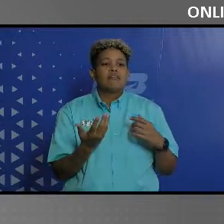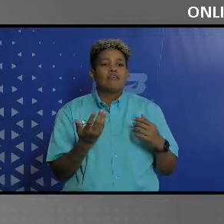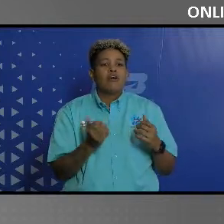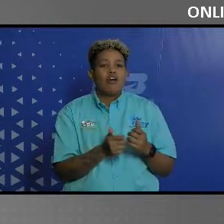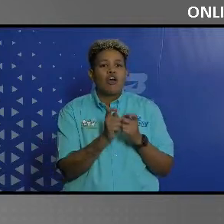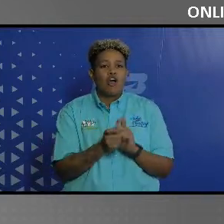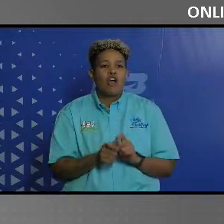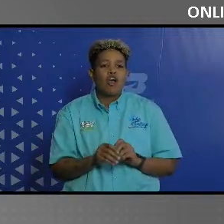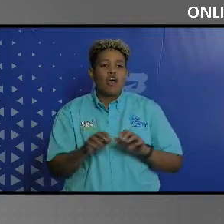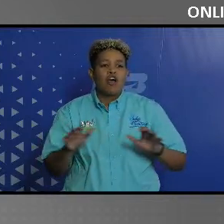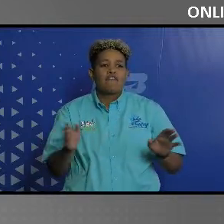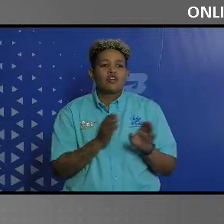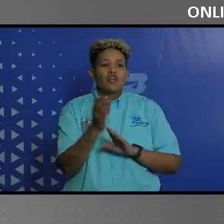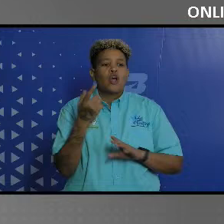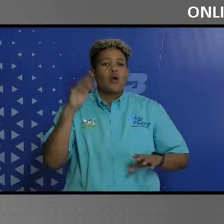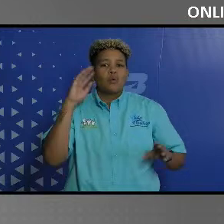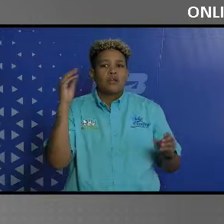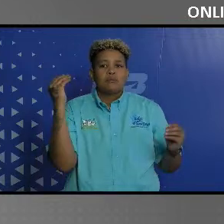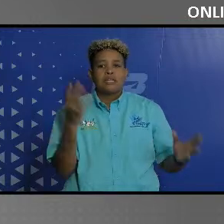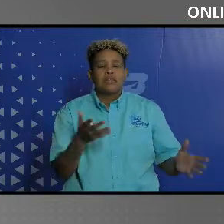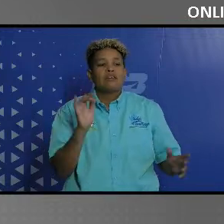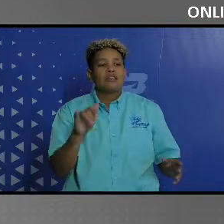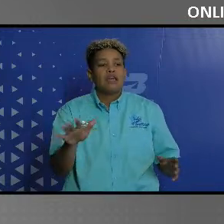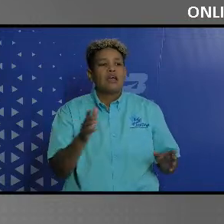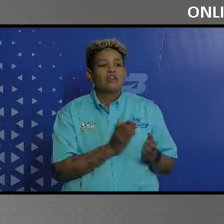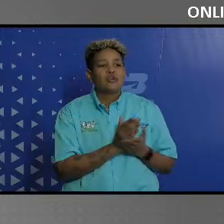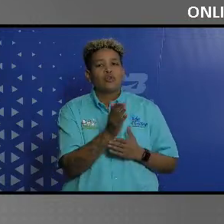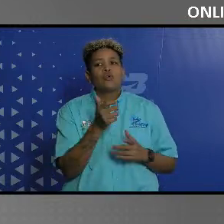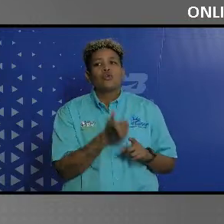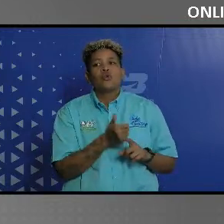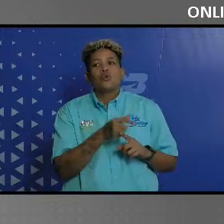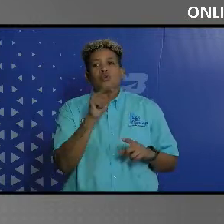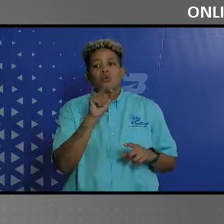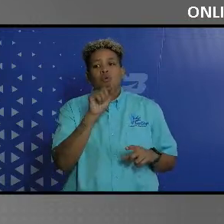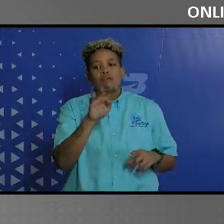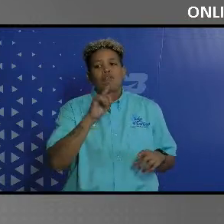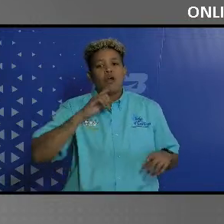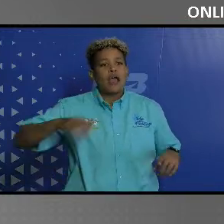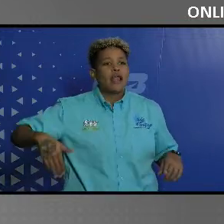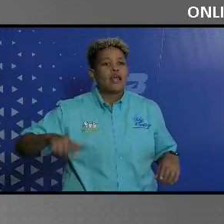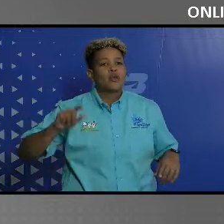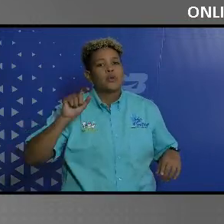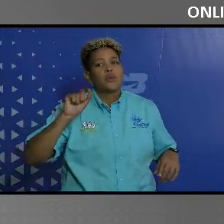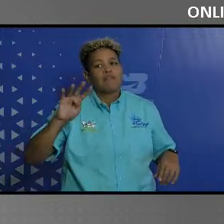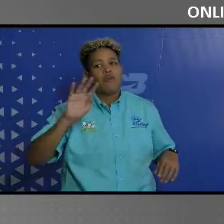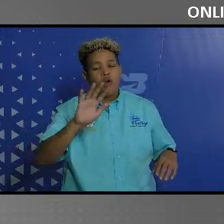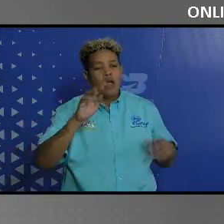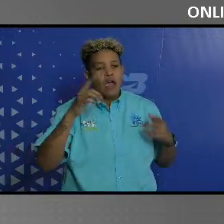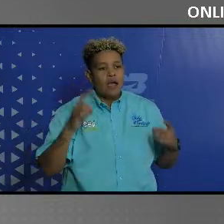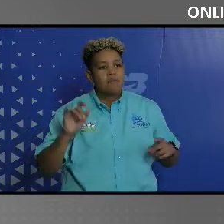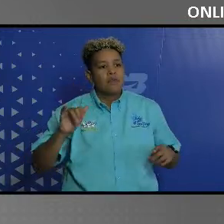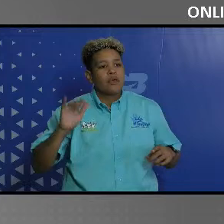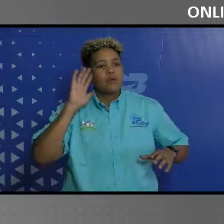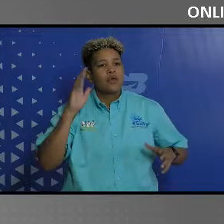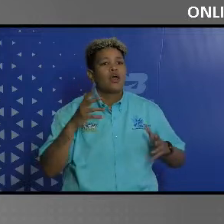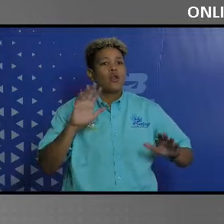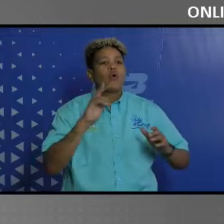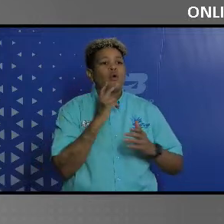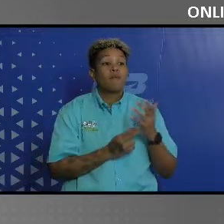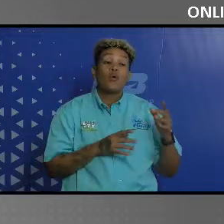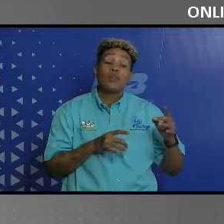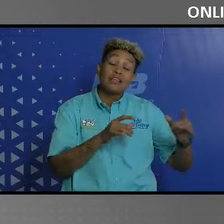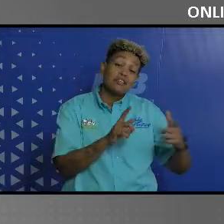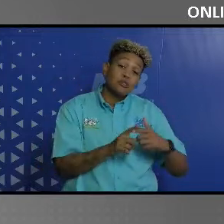conversion, and we'll be delivering that throughout 2024 and late 2024. That will enable both